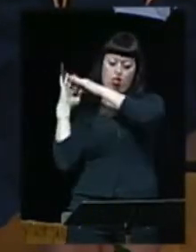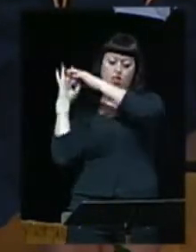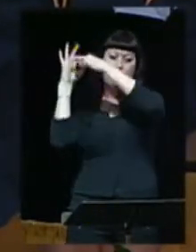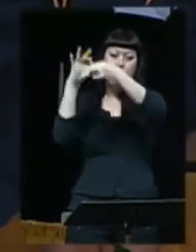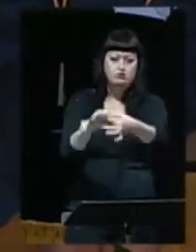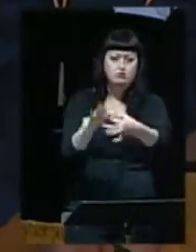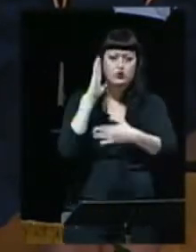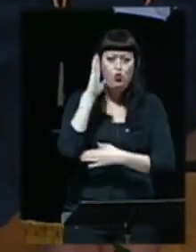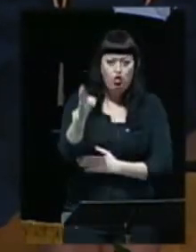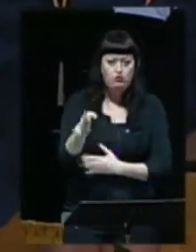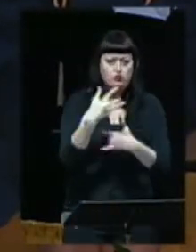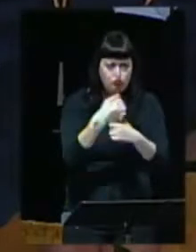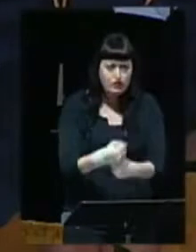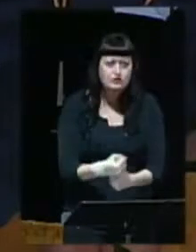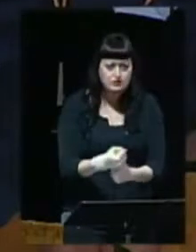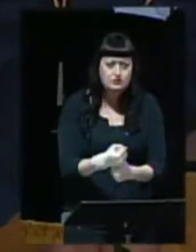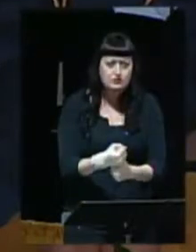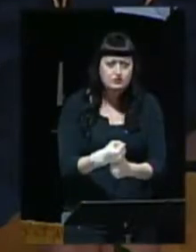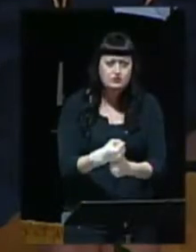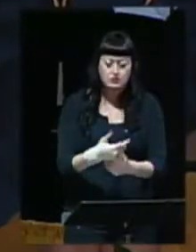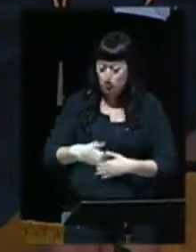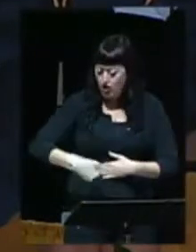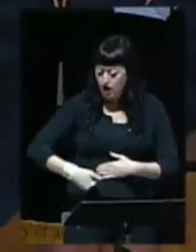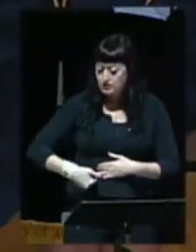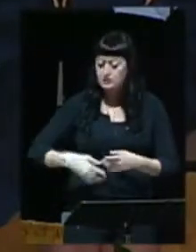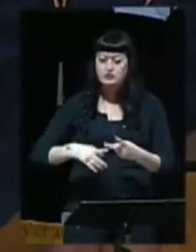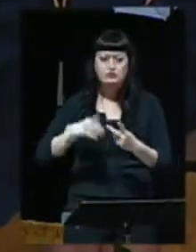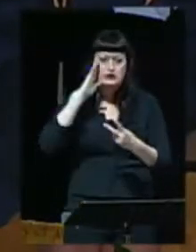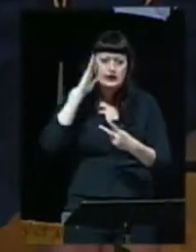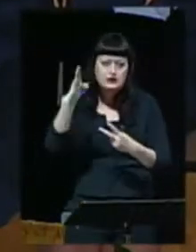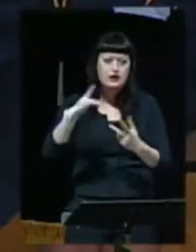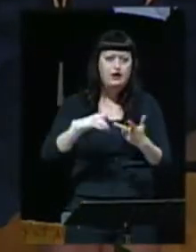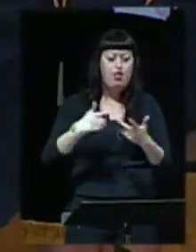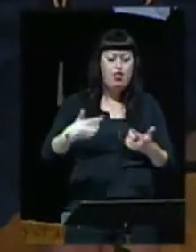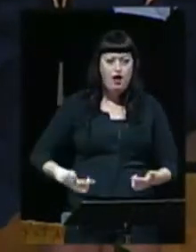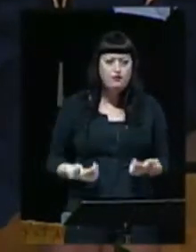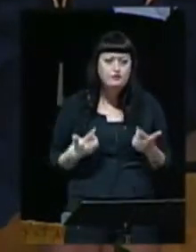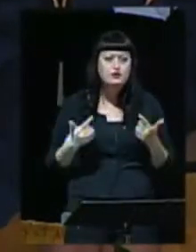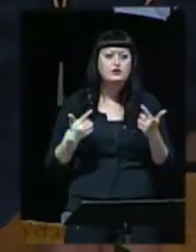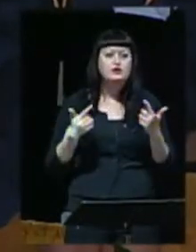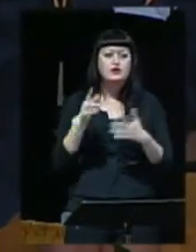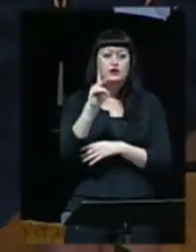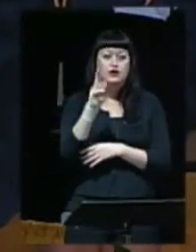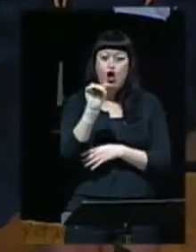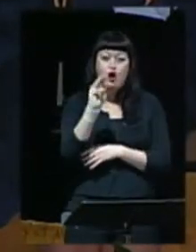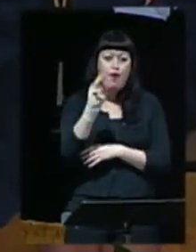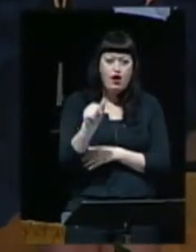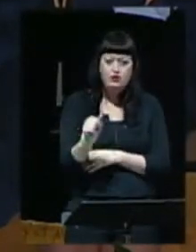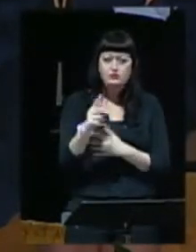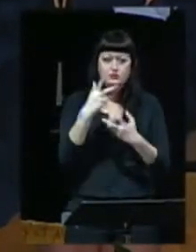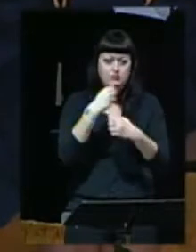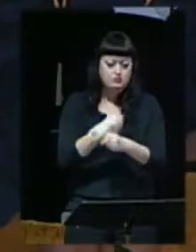have to trust in something. Your gut, destiny, life, karma,